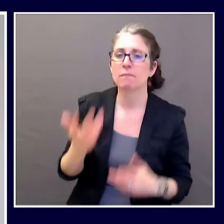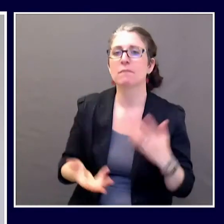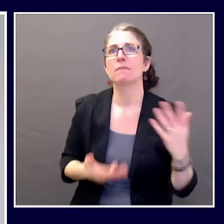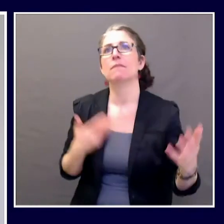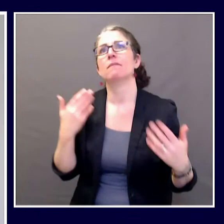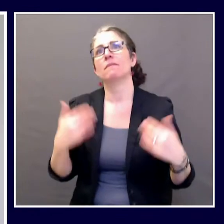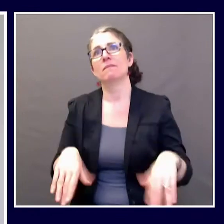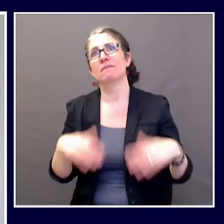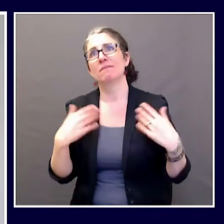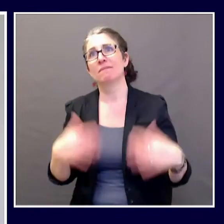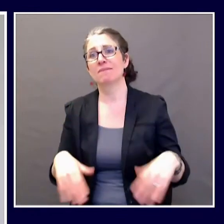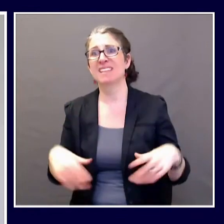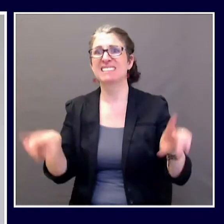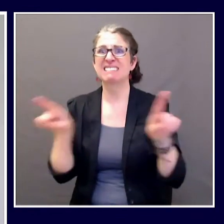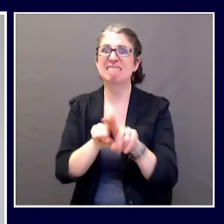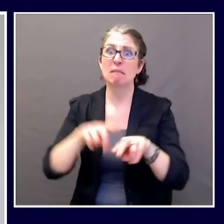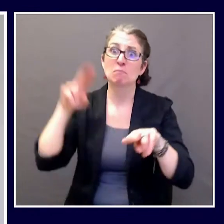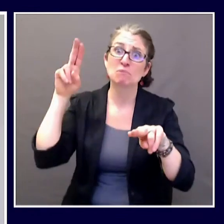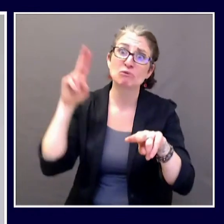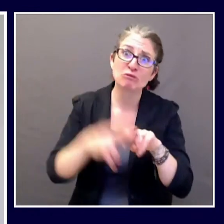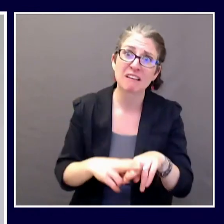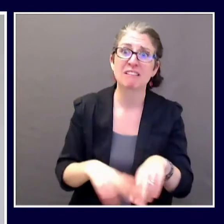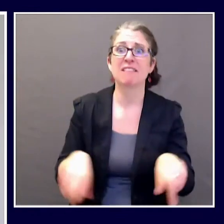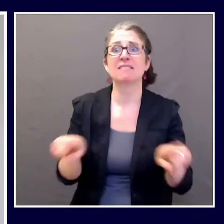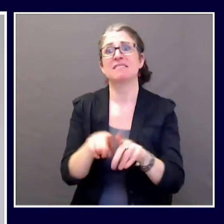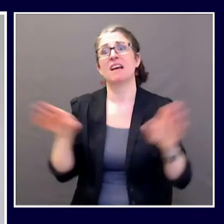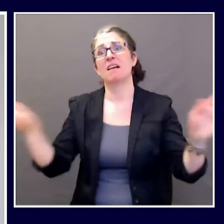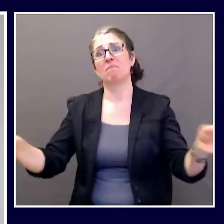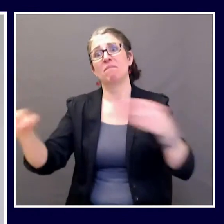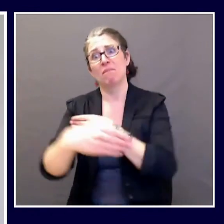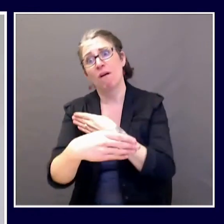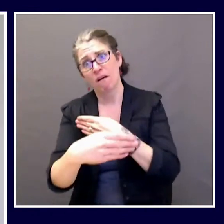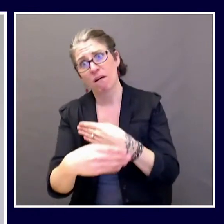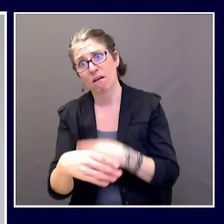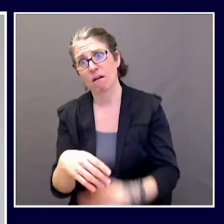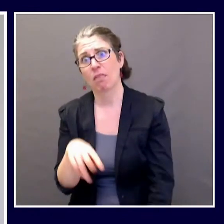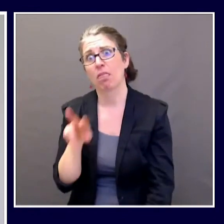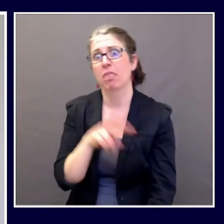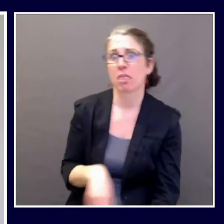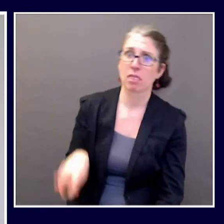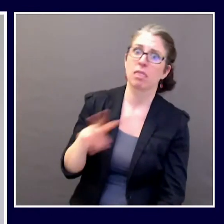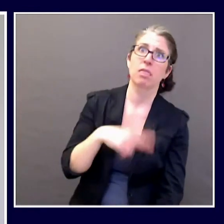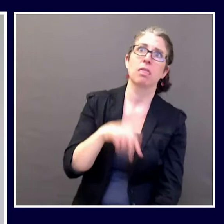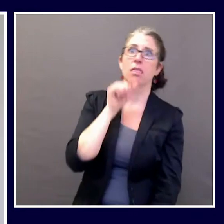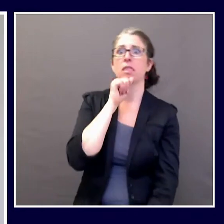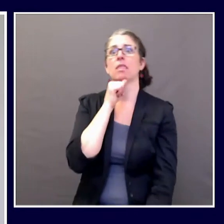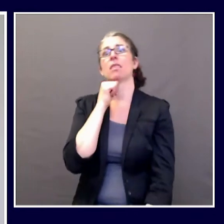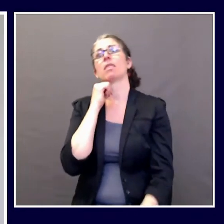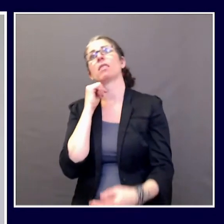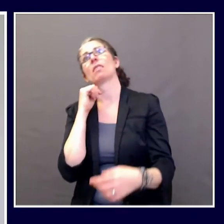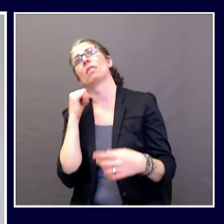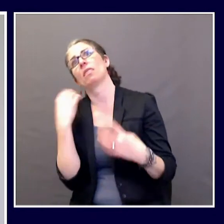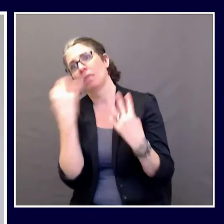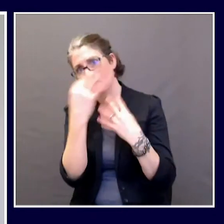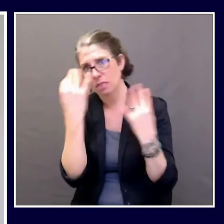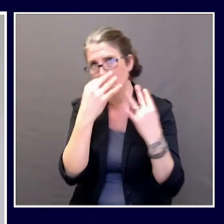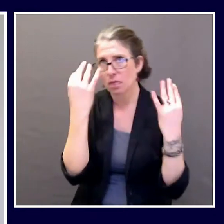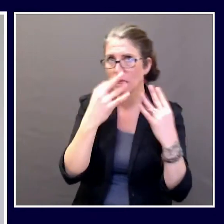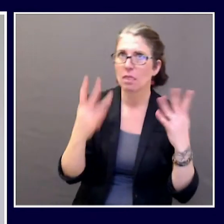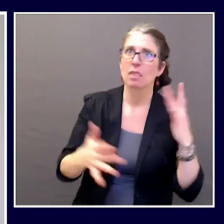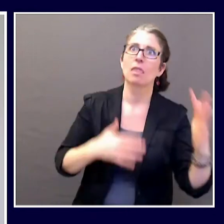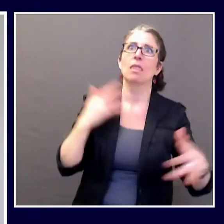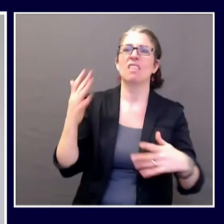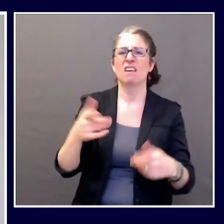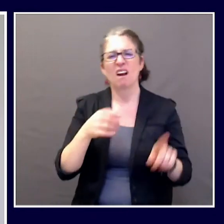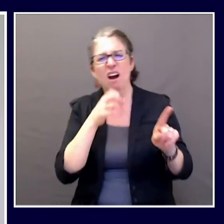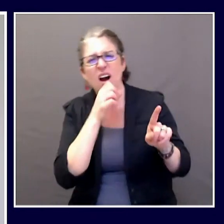these events are harder to process and harder to differentiate from one another. In effect, we are